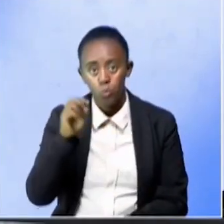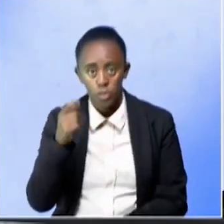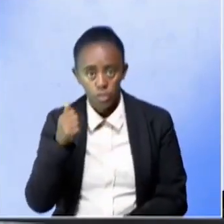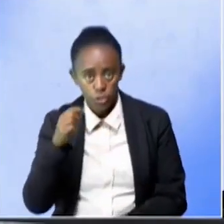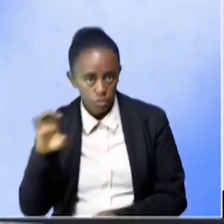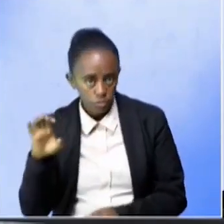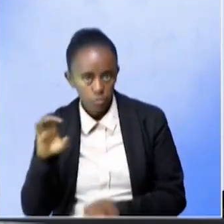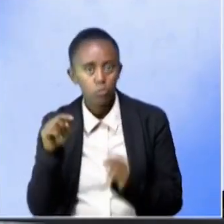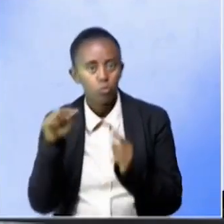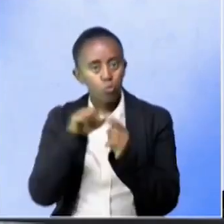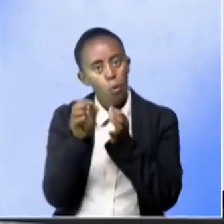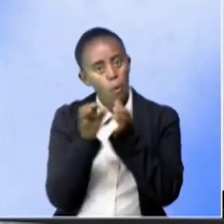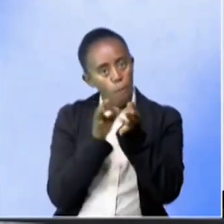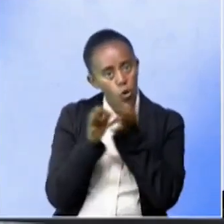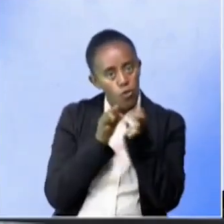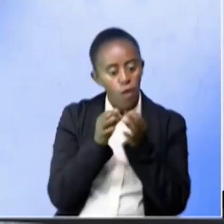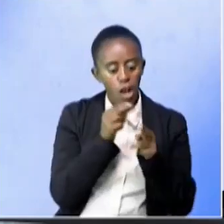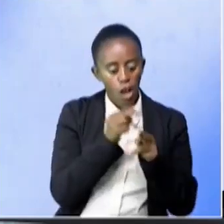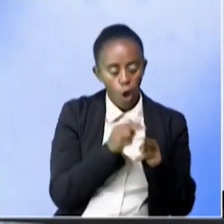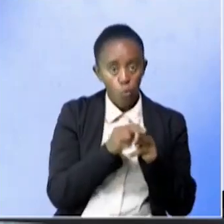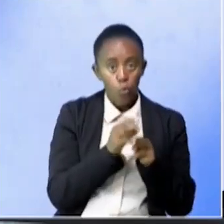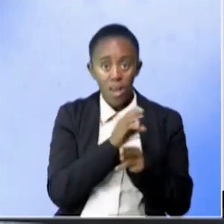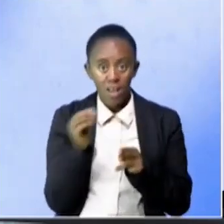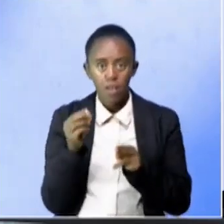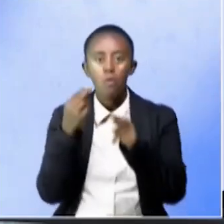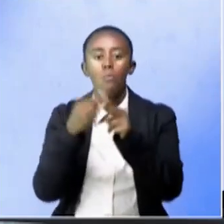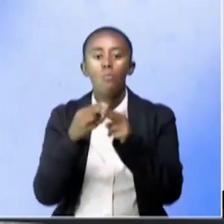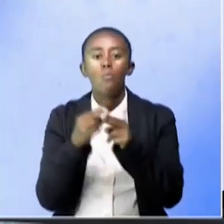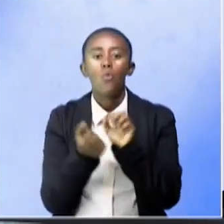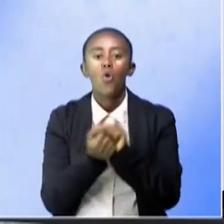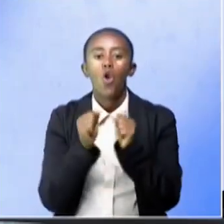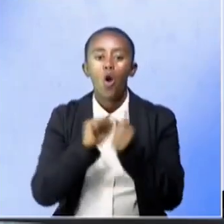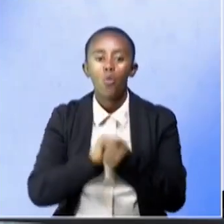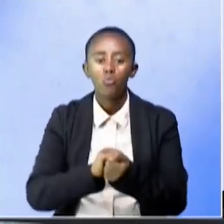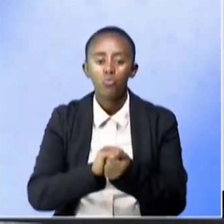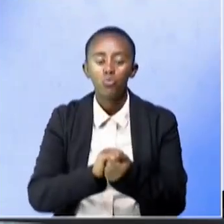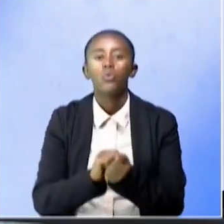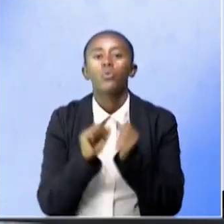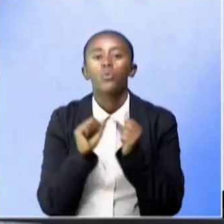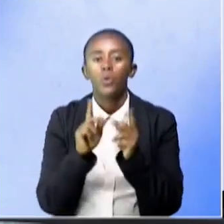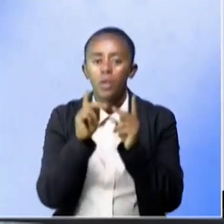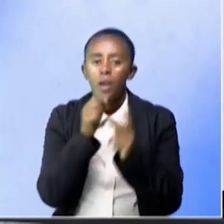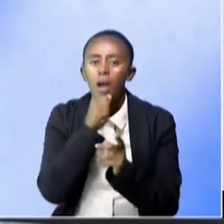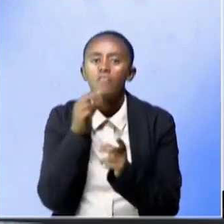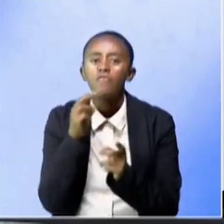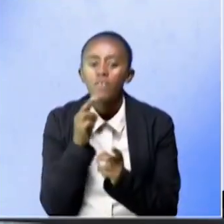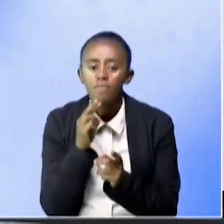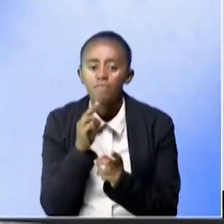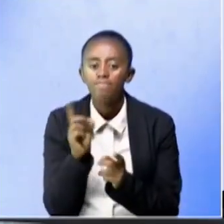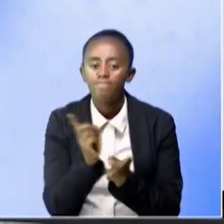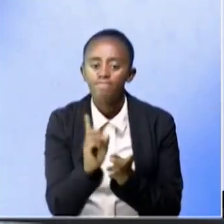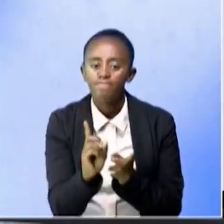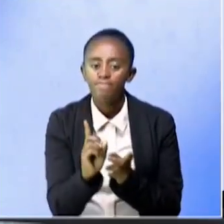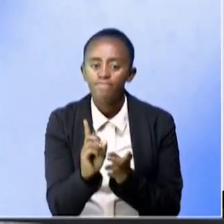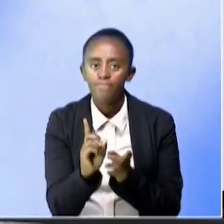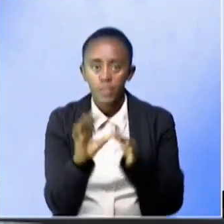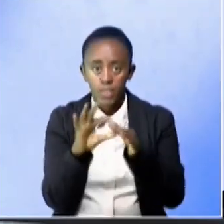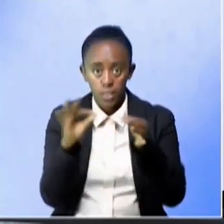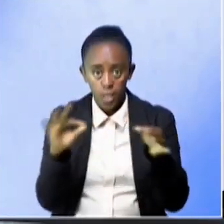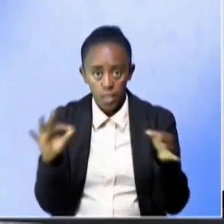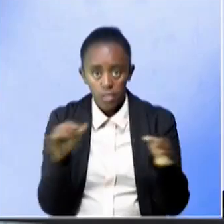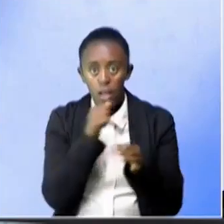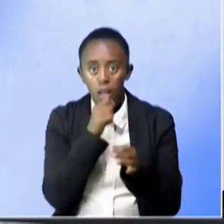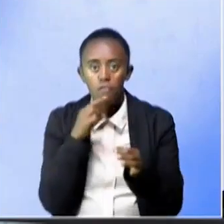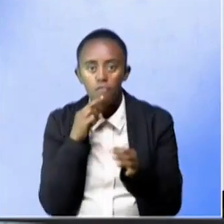to modify noun and pronoun. Whereas when it comes in the case of adverbs, in a sentence,